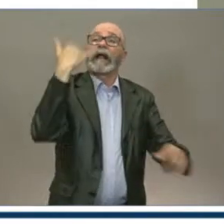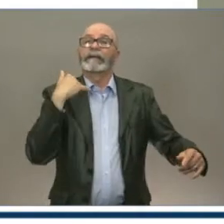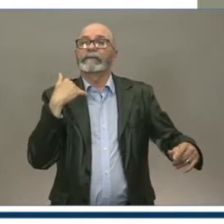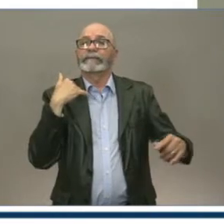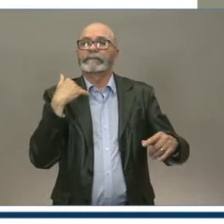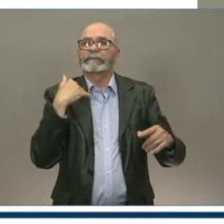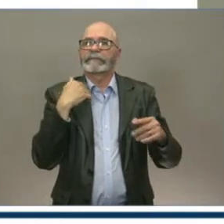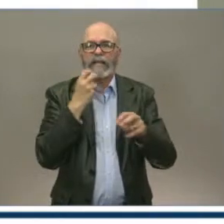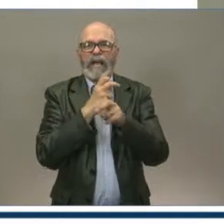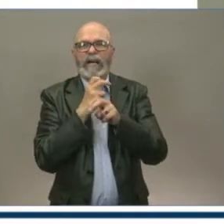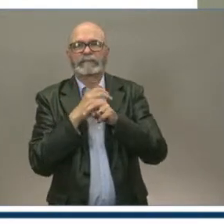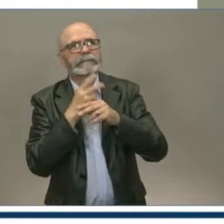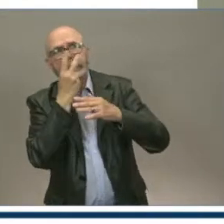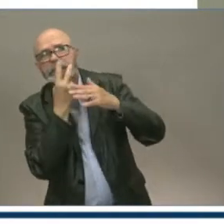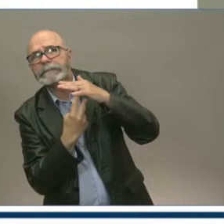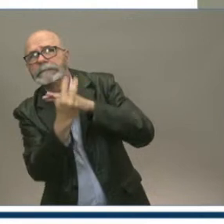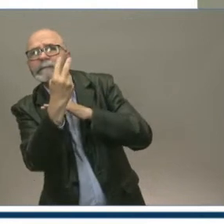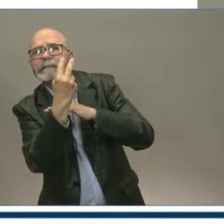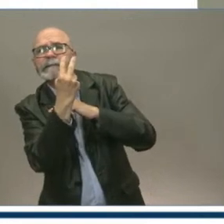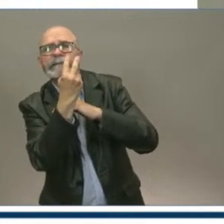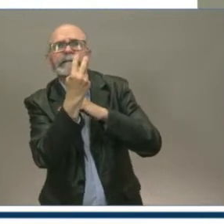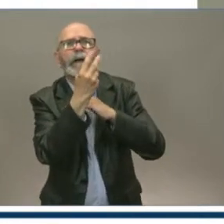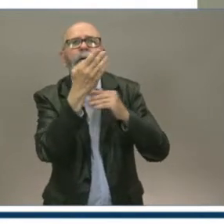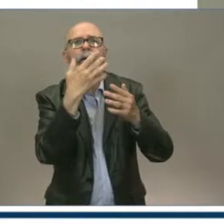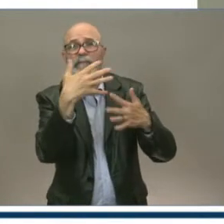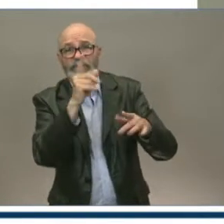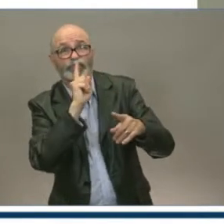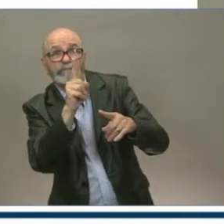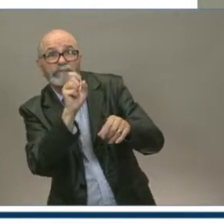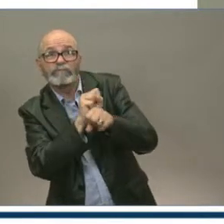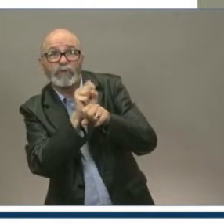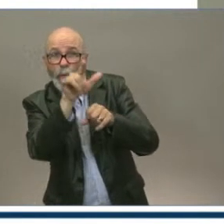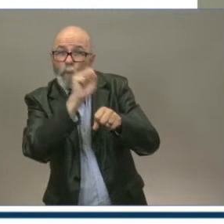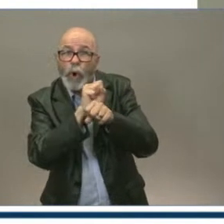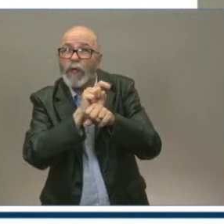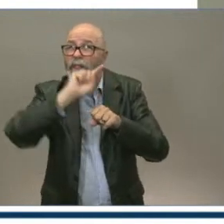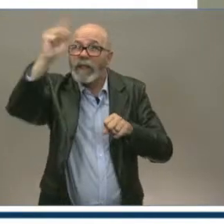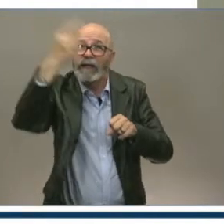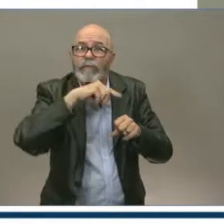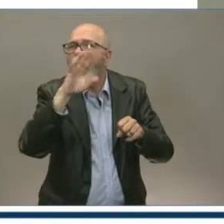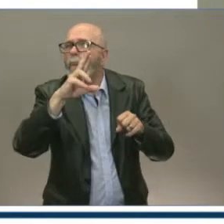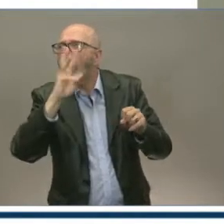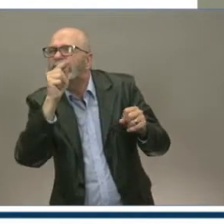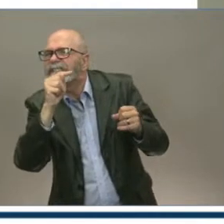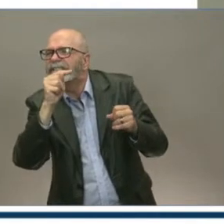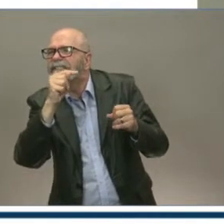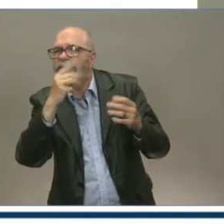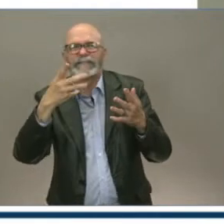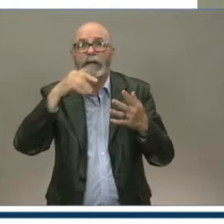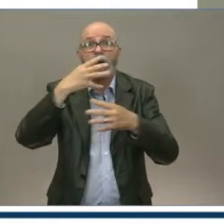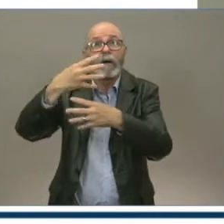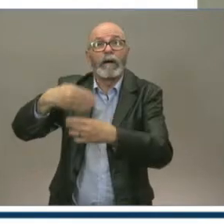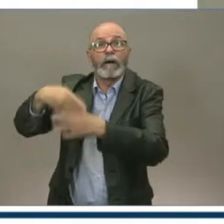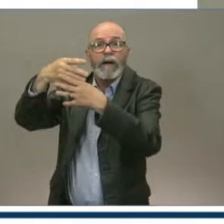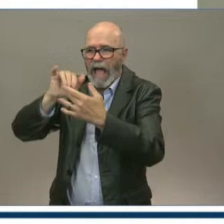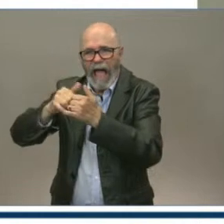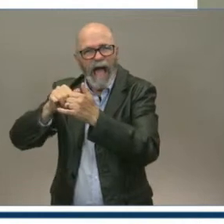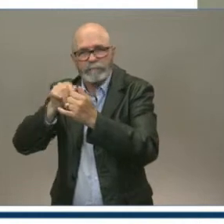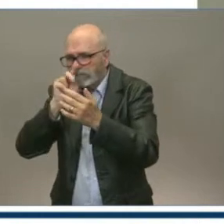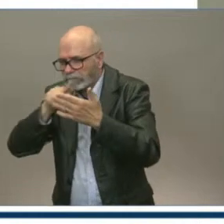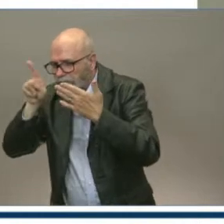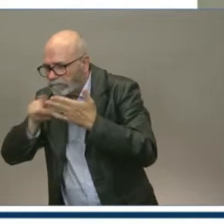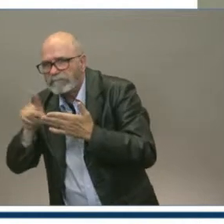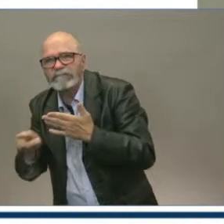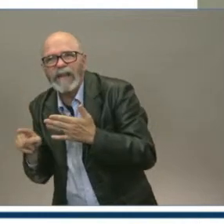rotational workers. How do you prove that you're a rotational worker and set that up in our system? But we know many of them are also in the already eligible